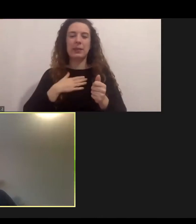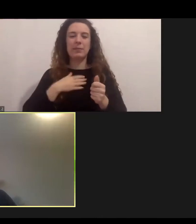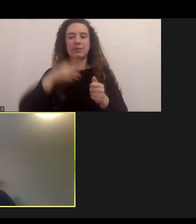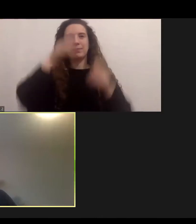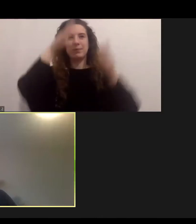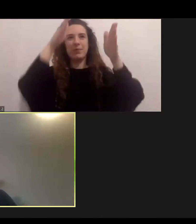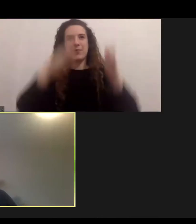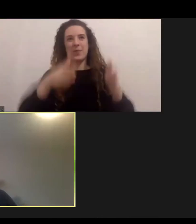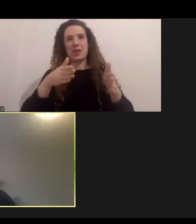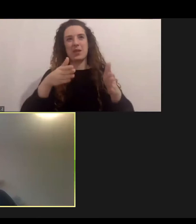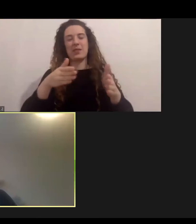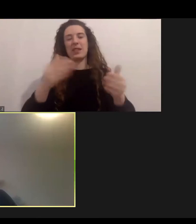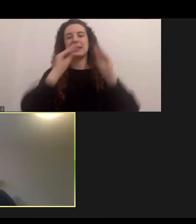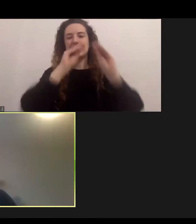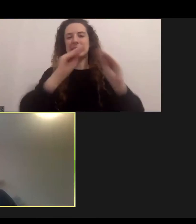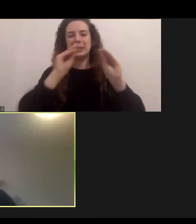speech.